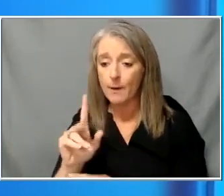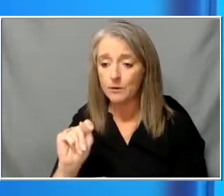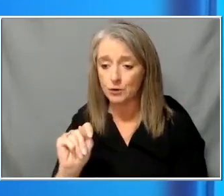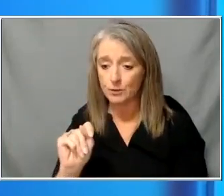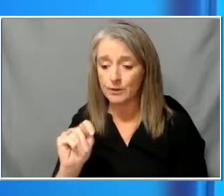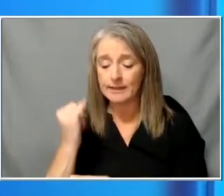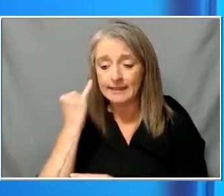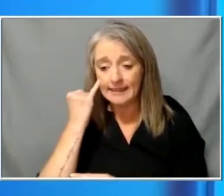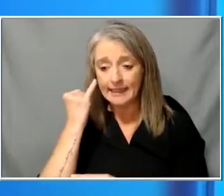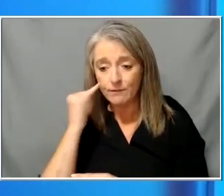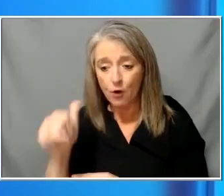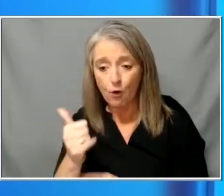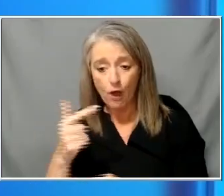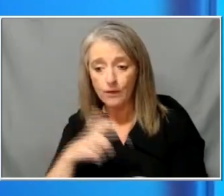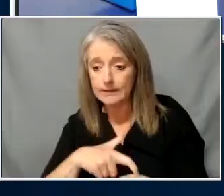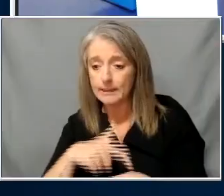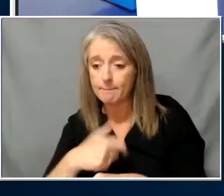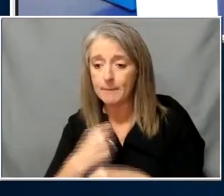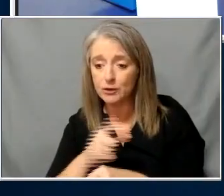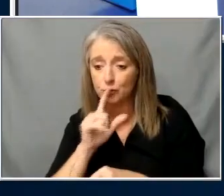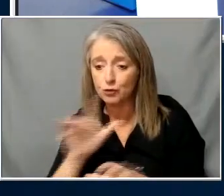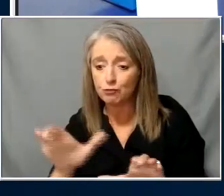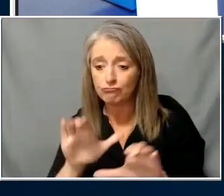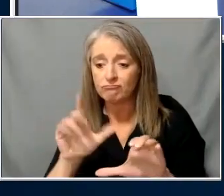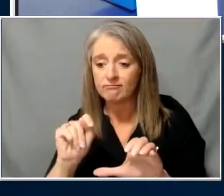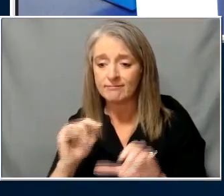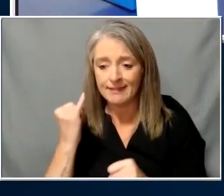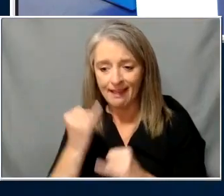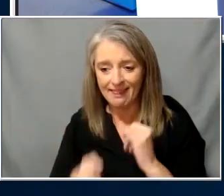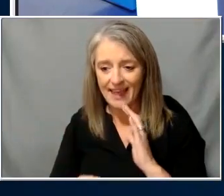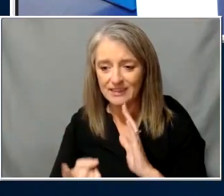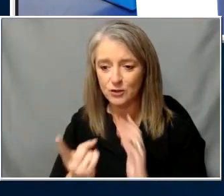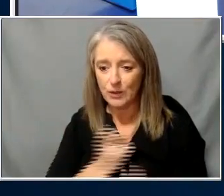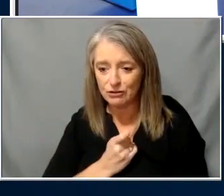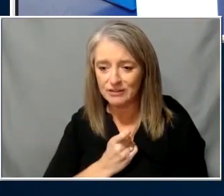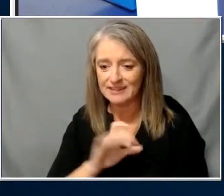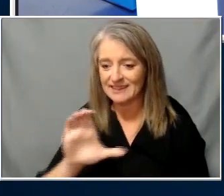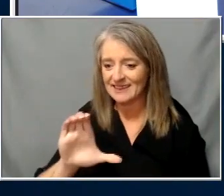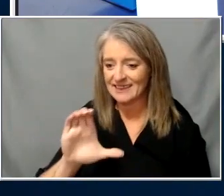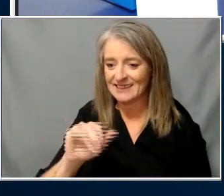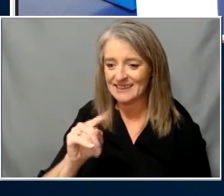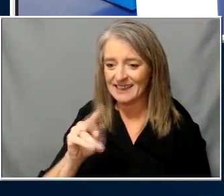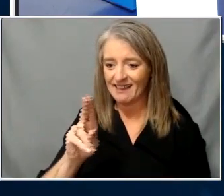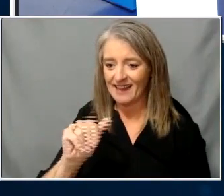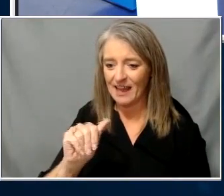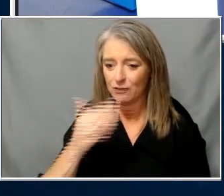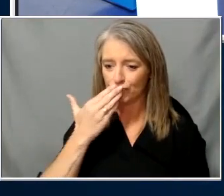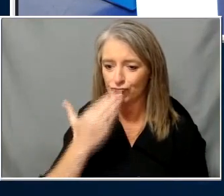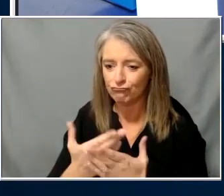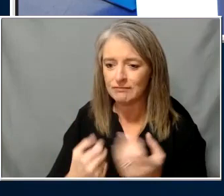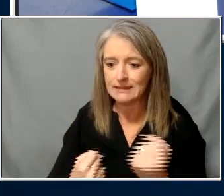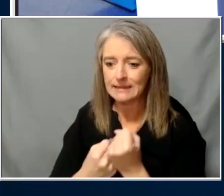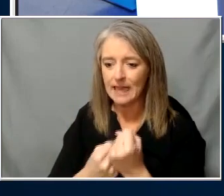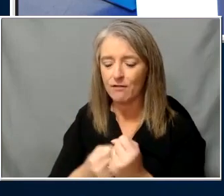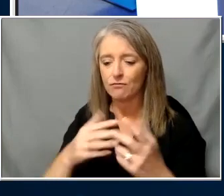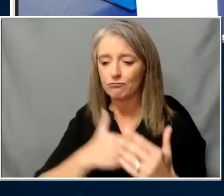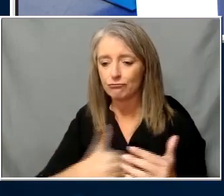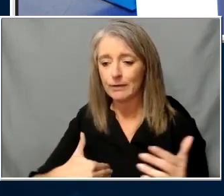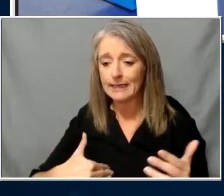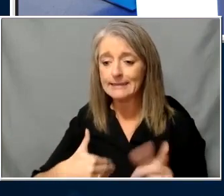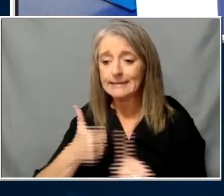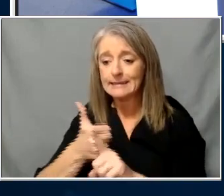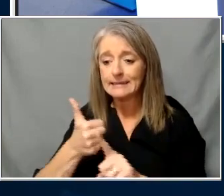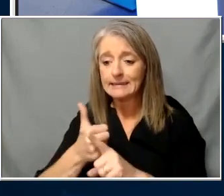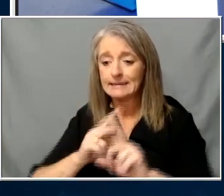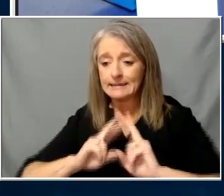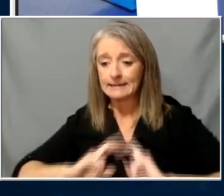at no other time, to make sure to do that. Yeah, you hit that last question because Cynthia is such an advocate of self-breast exams and getting those mammograms